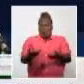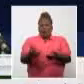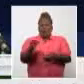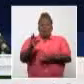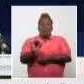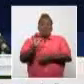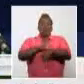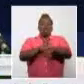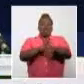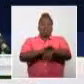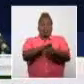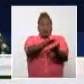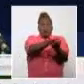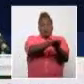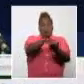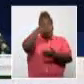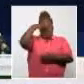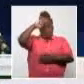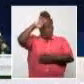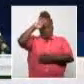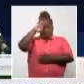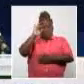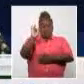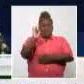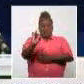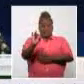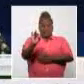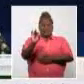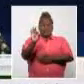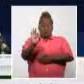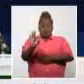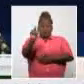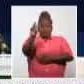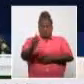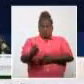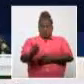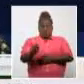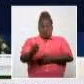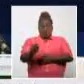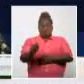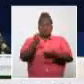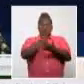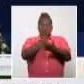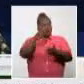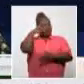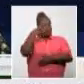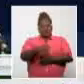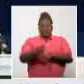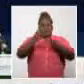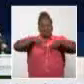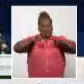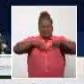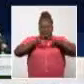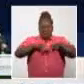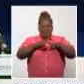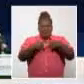Of the newly confirmed cases, 3 have sources of infection abroad. Of the